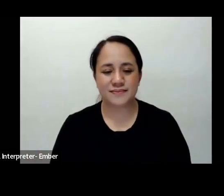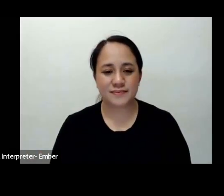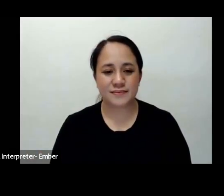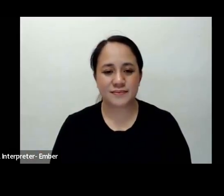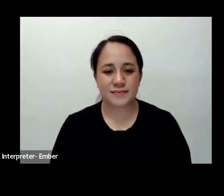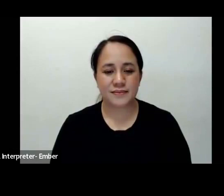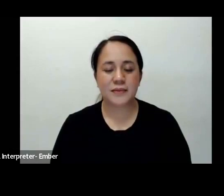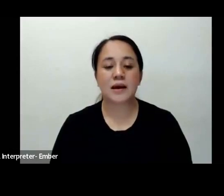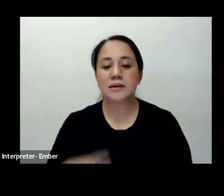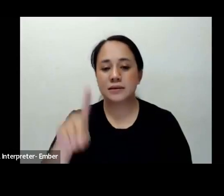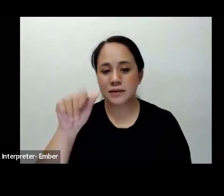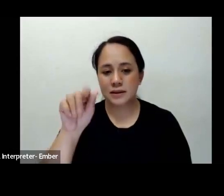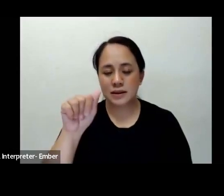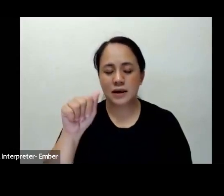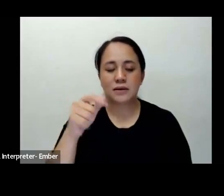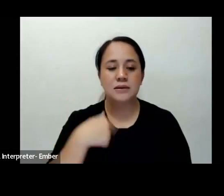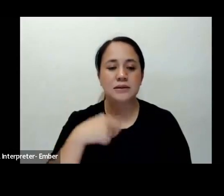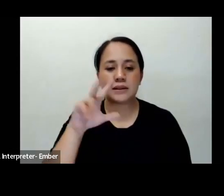data is